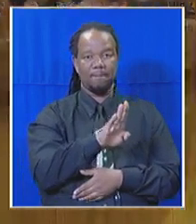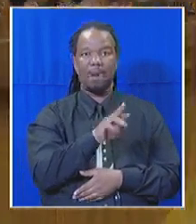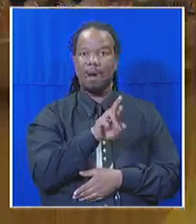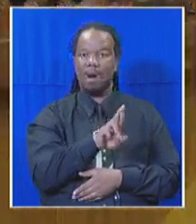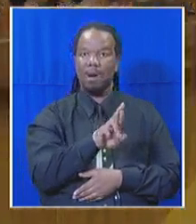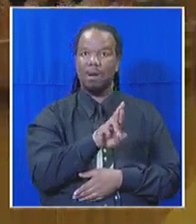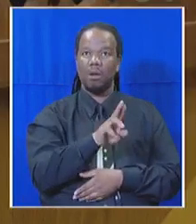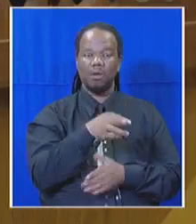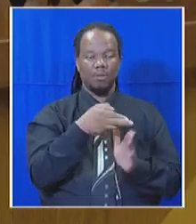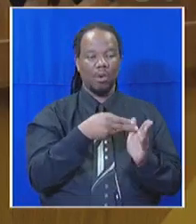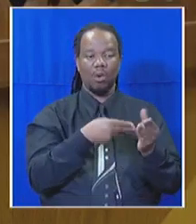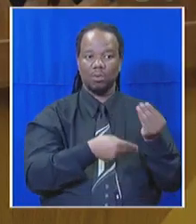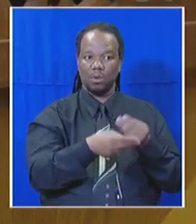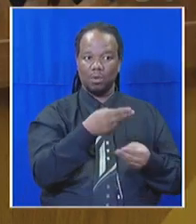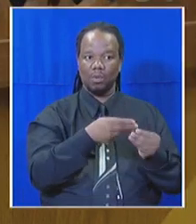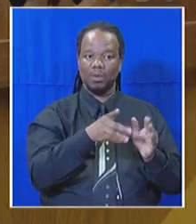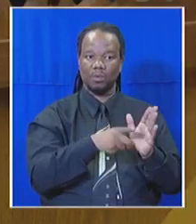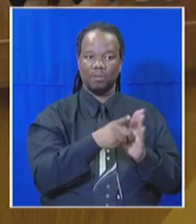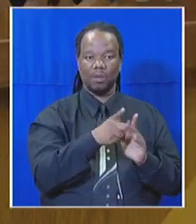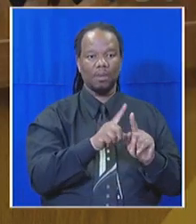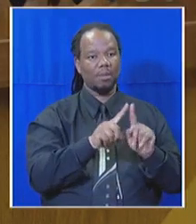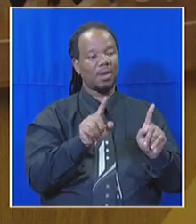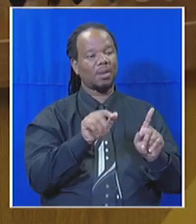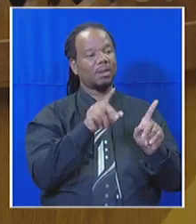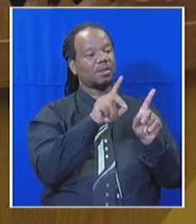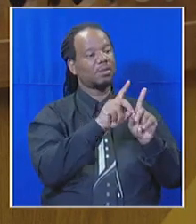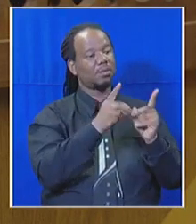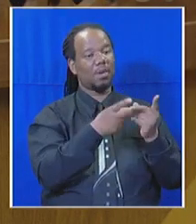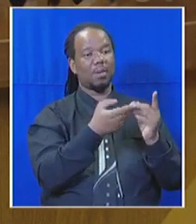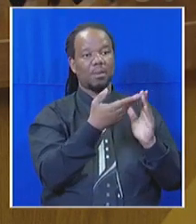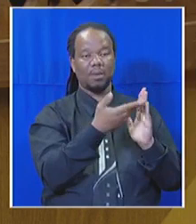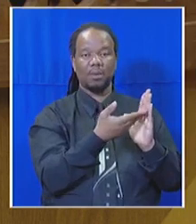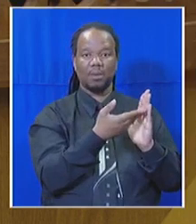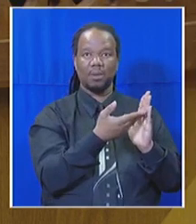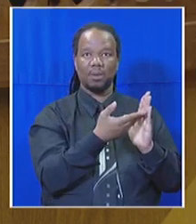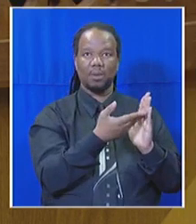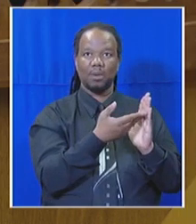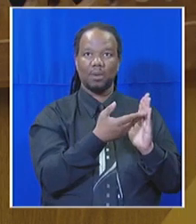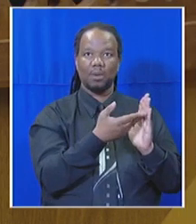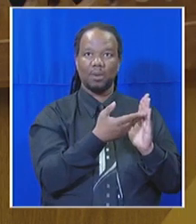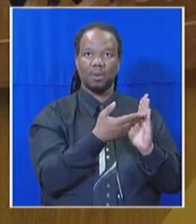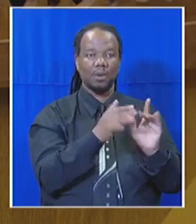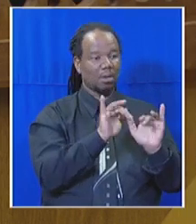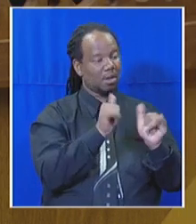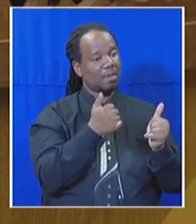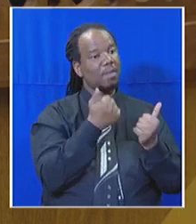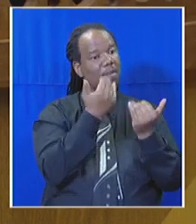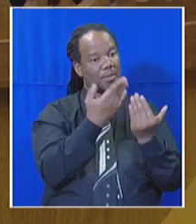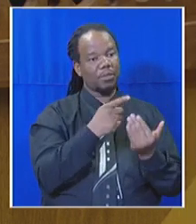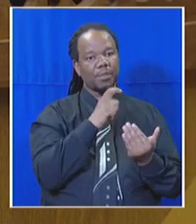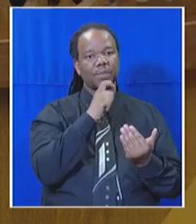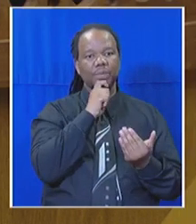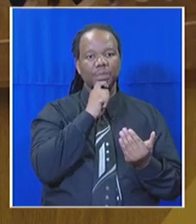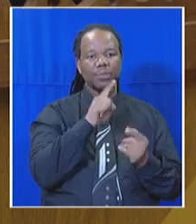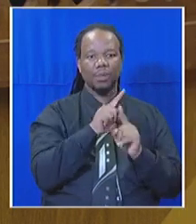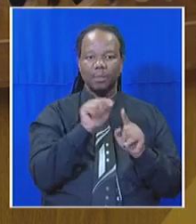Department. This is because technically the department is well run, has met its KPIs, spent its budget, and has received an